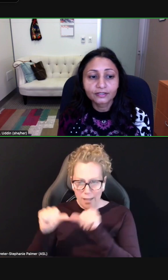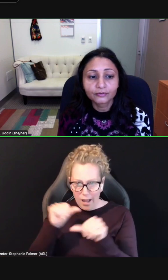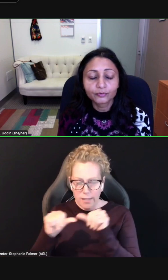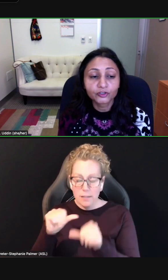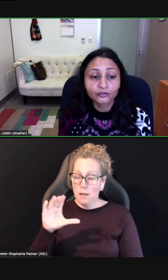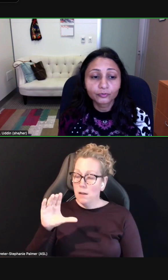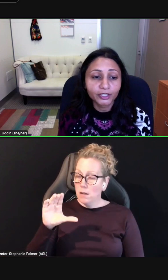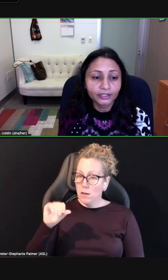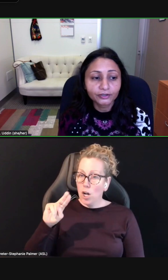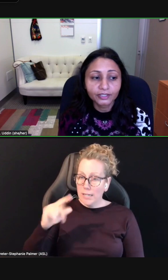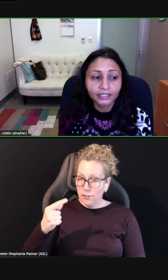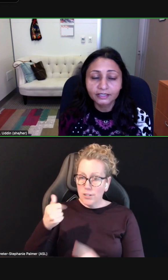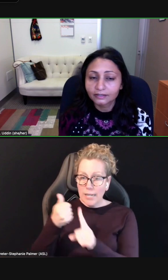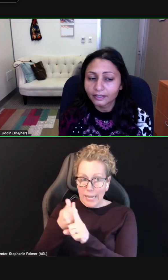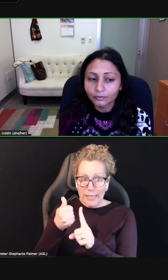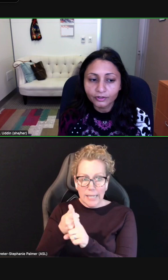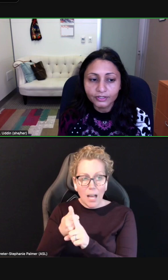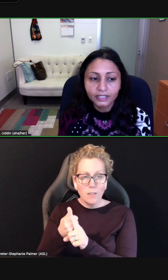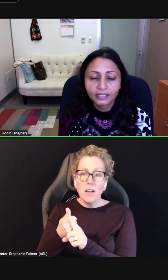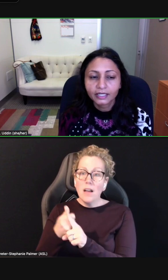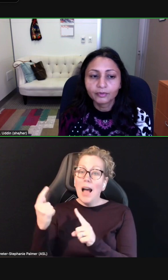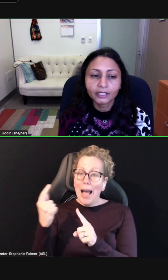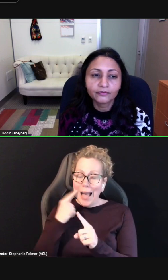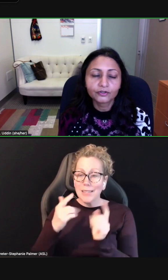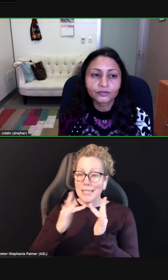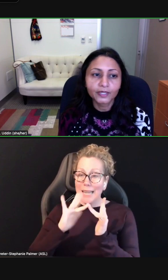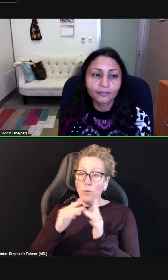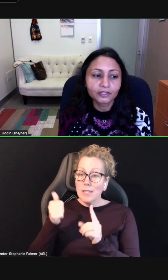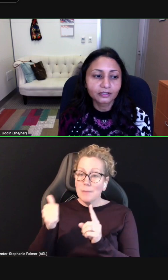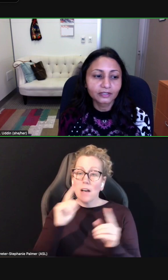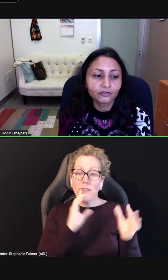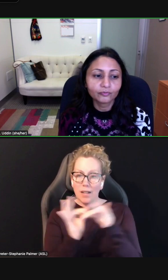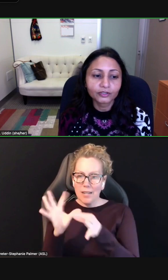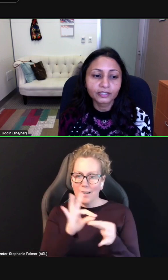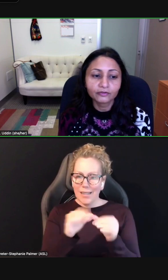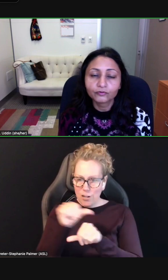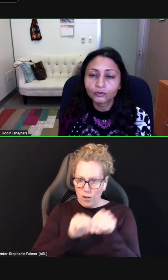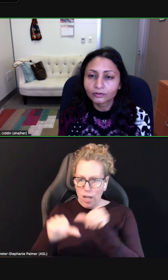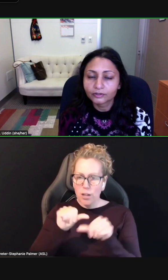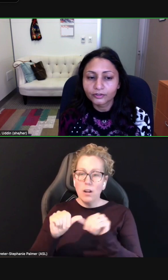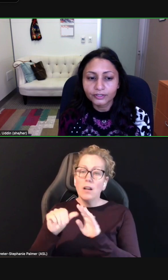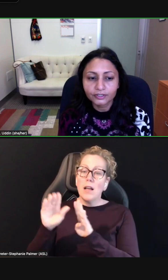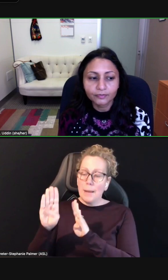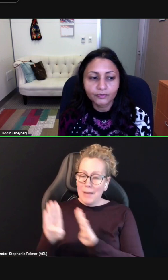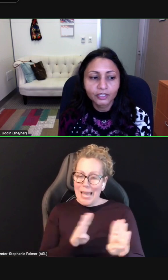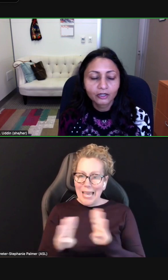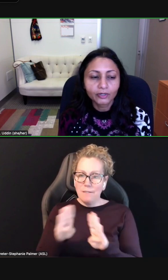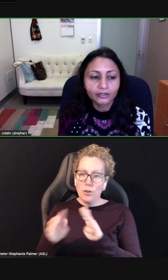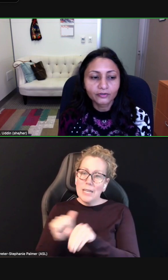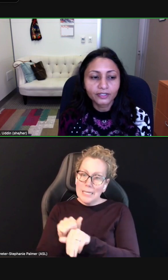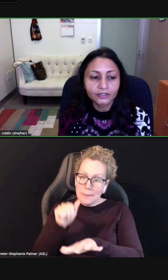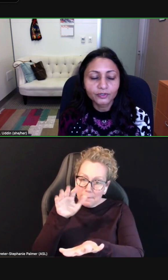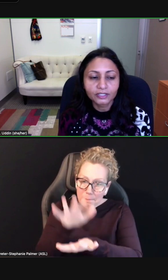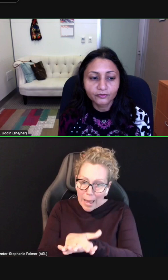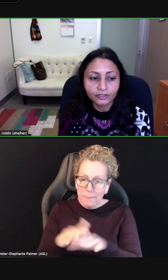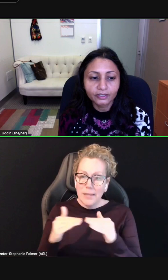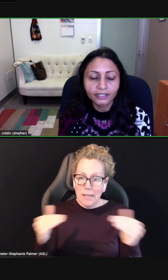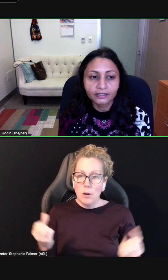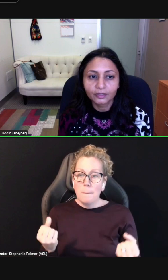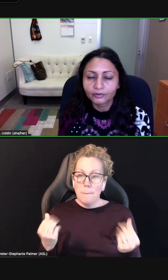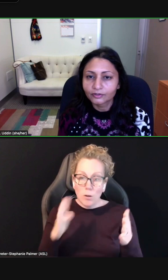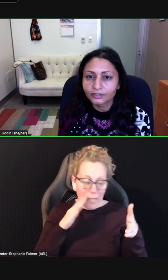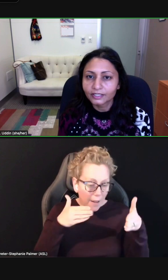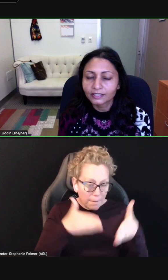cognition is subserved by interconnected networks and behavior is mapped at the level of multifocal neural systems rather than